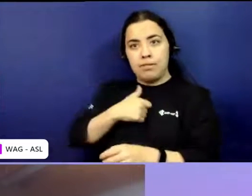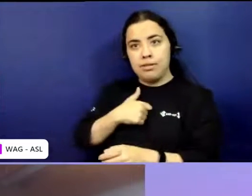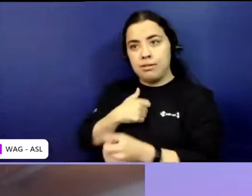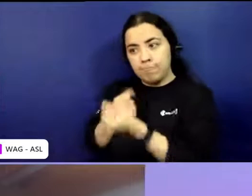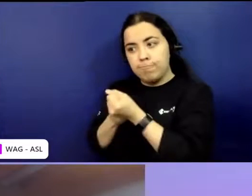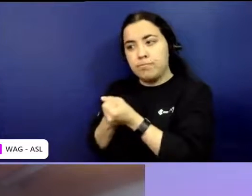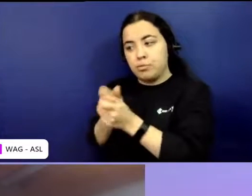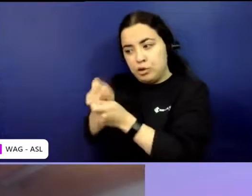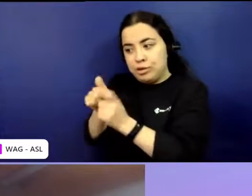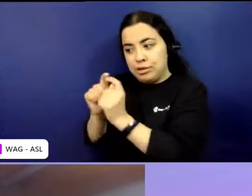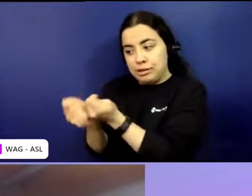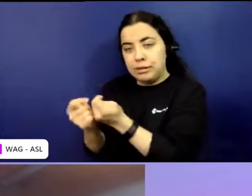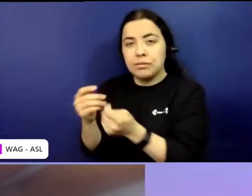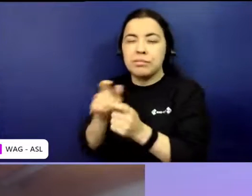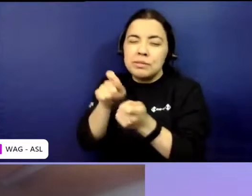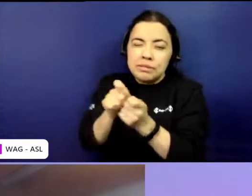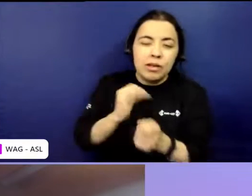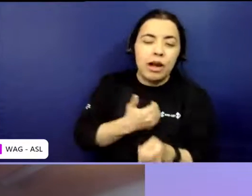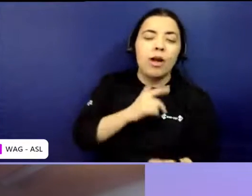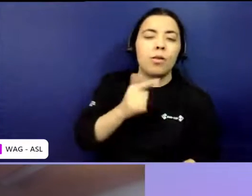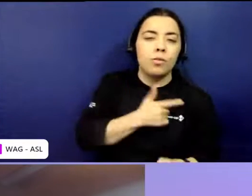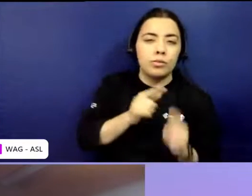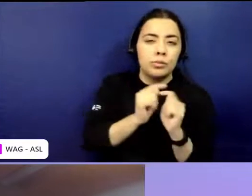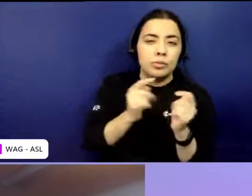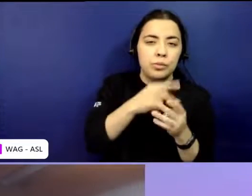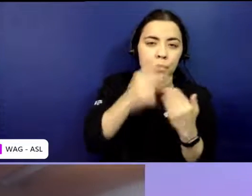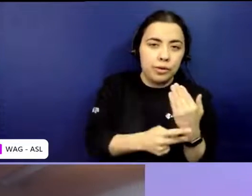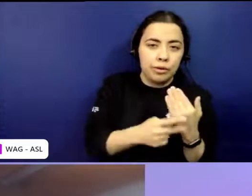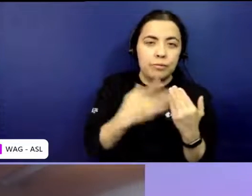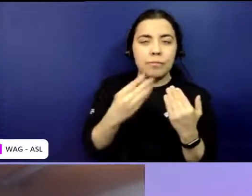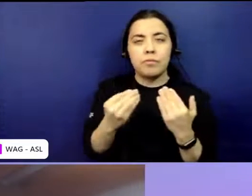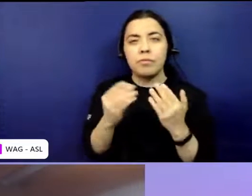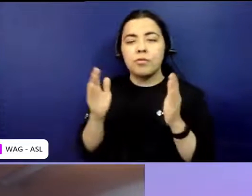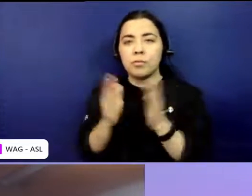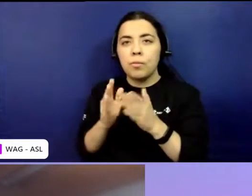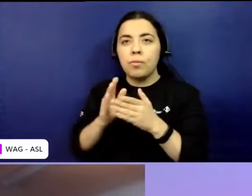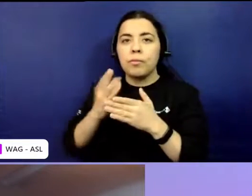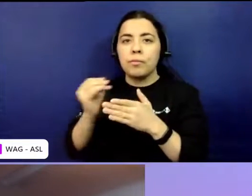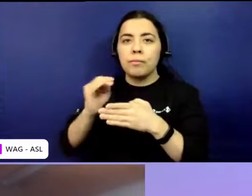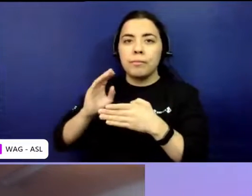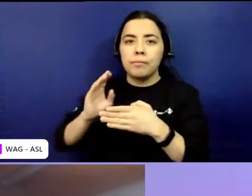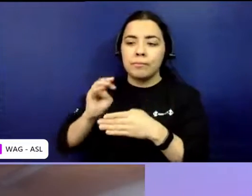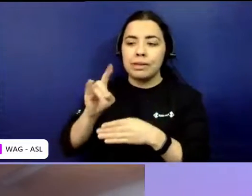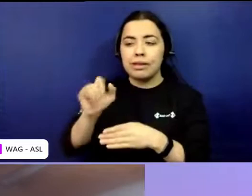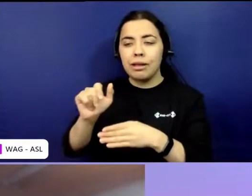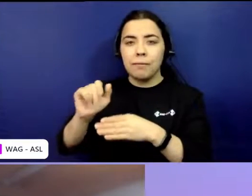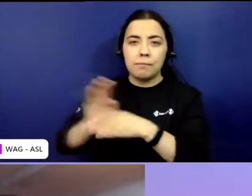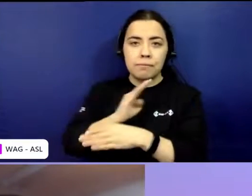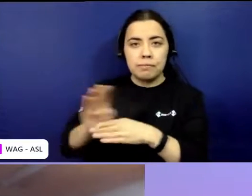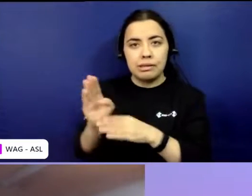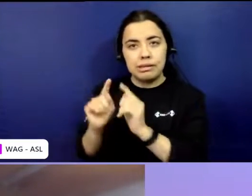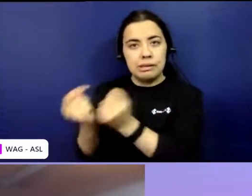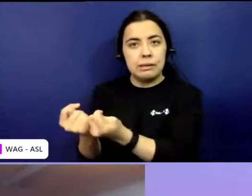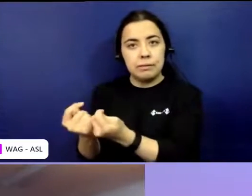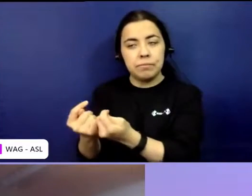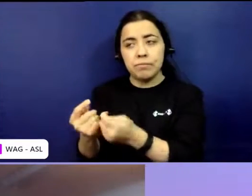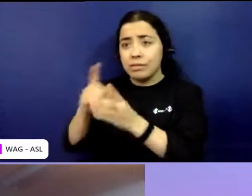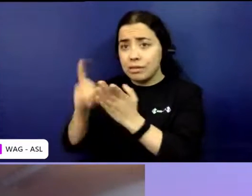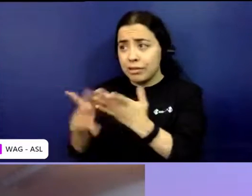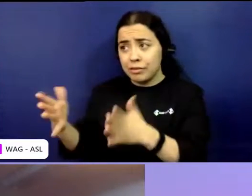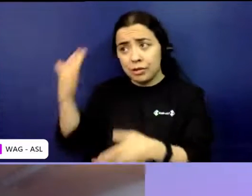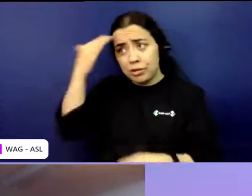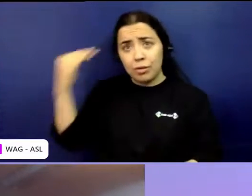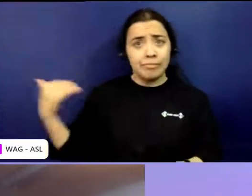I'm specifically with our loyalty program and our small and medium business. So designers know they can come to me. And we've also set